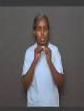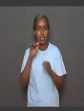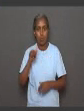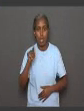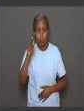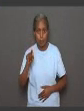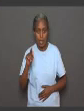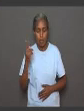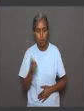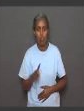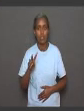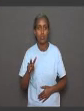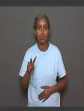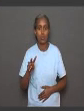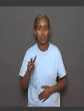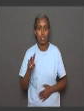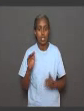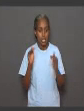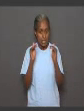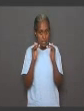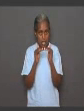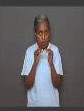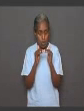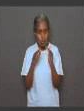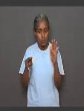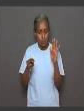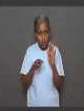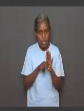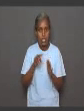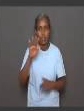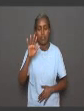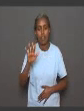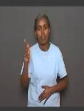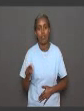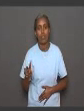2 plus y prime over 2 is equal to